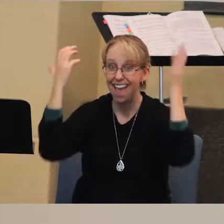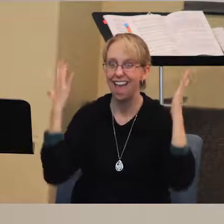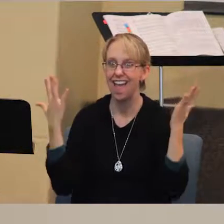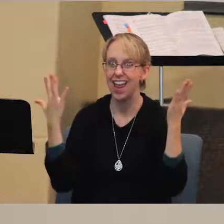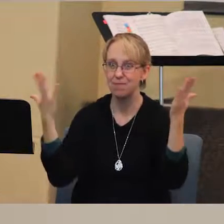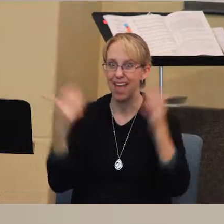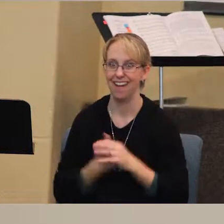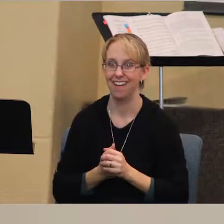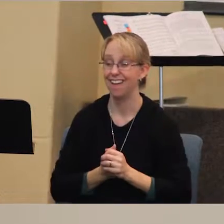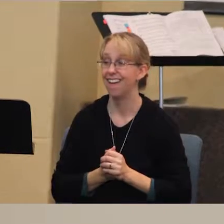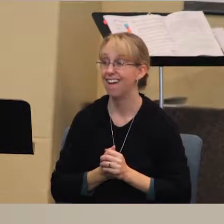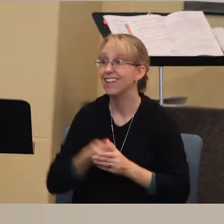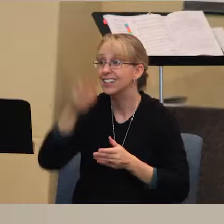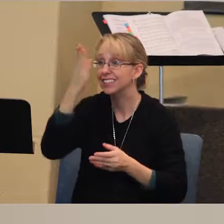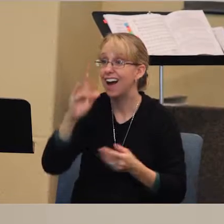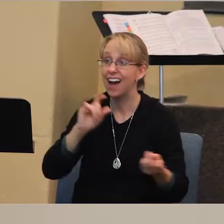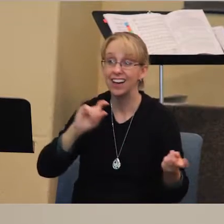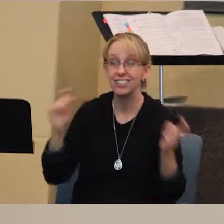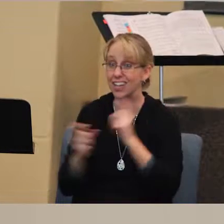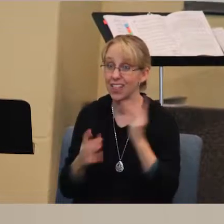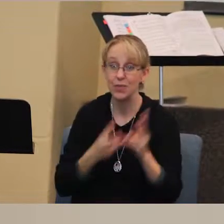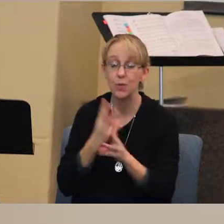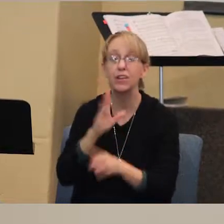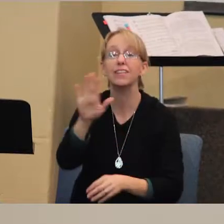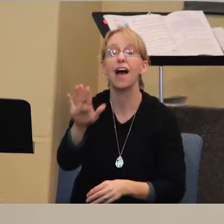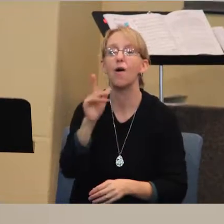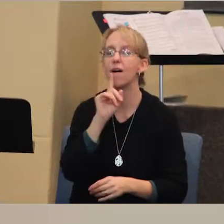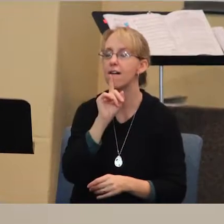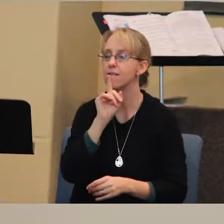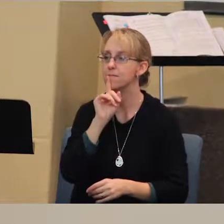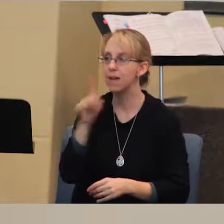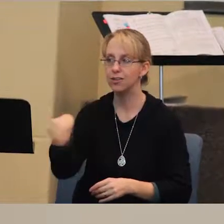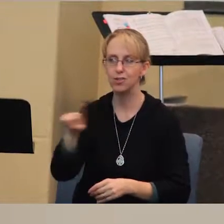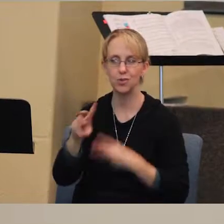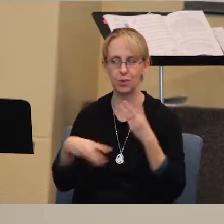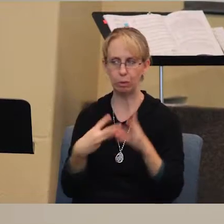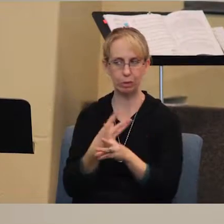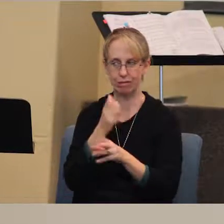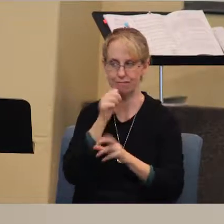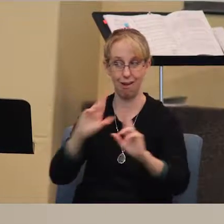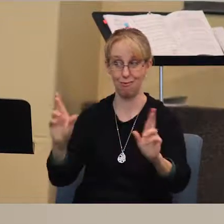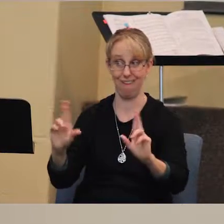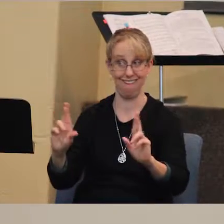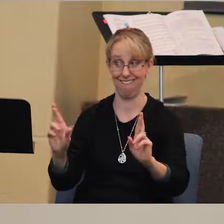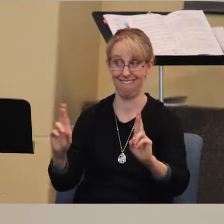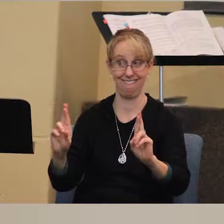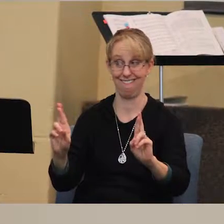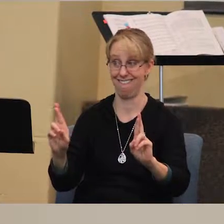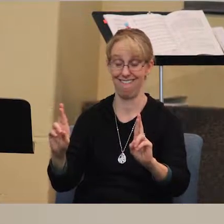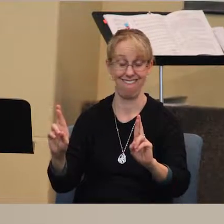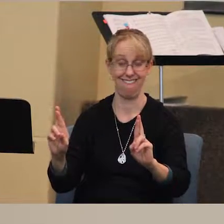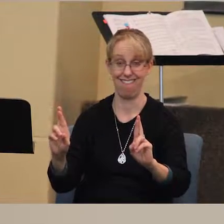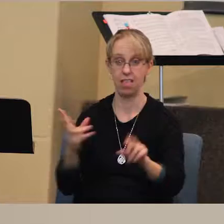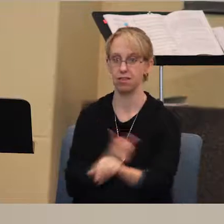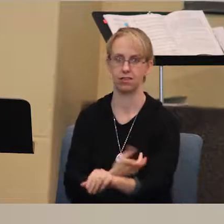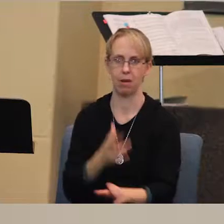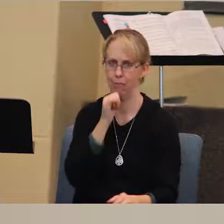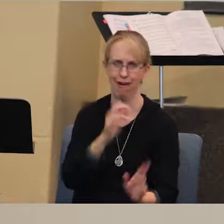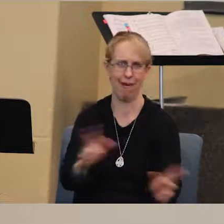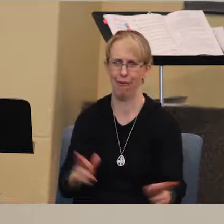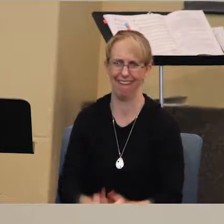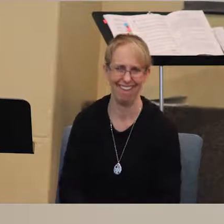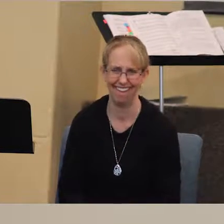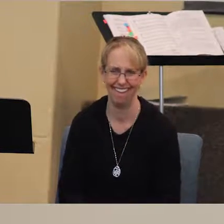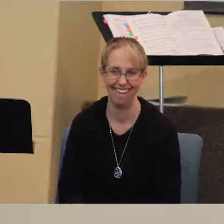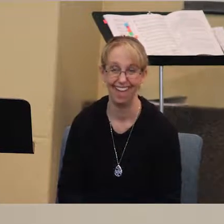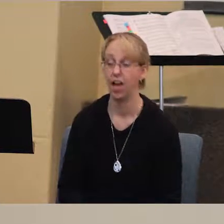Amen. Amen. God is shaking up the world. Now, I bet you the world wasn't ready for it. The shepherds weren't ready for